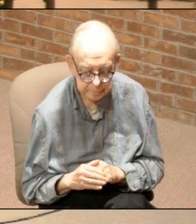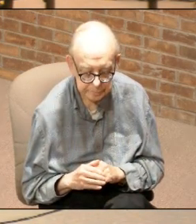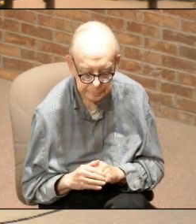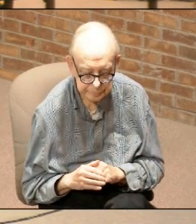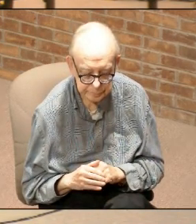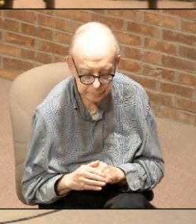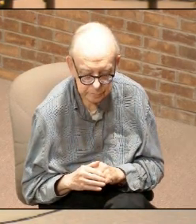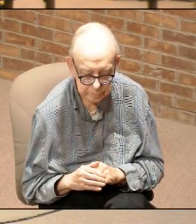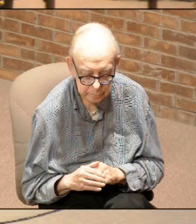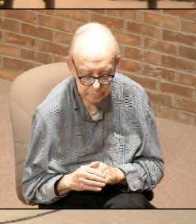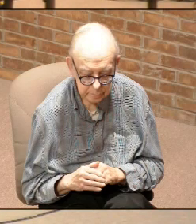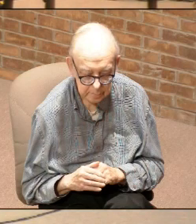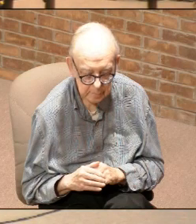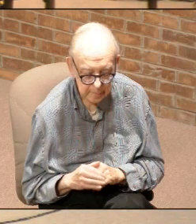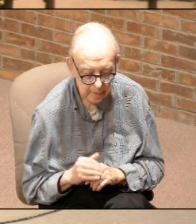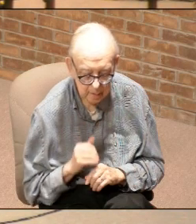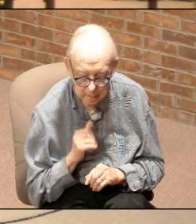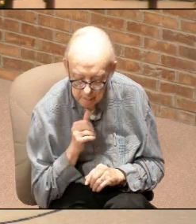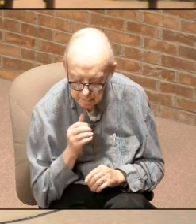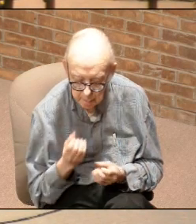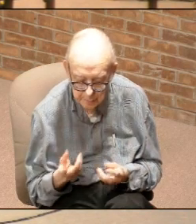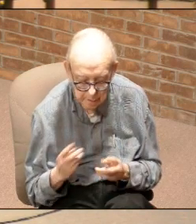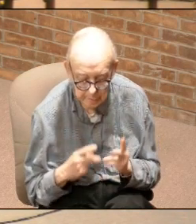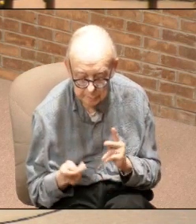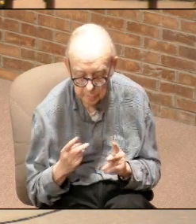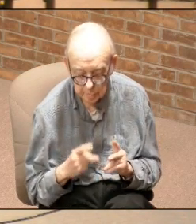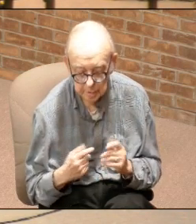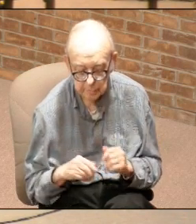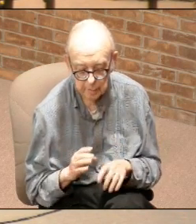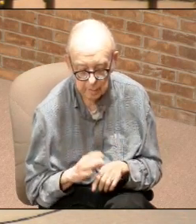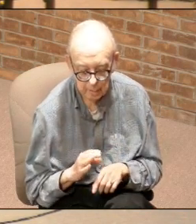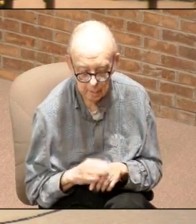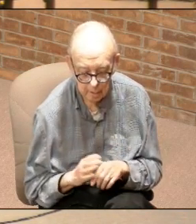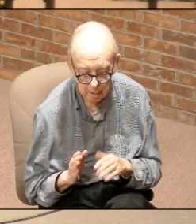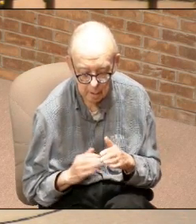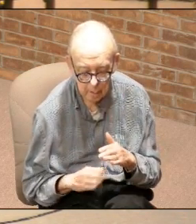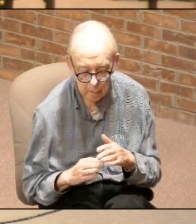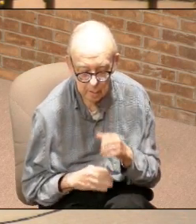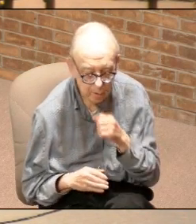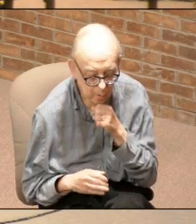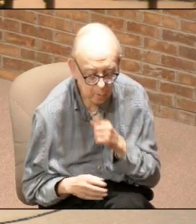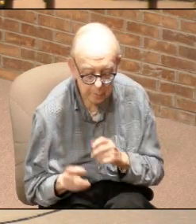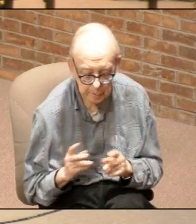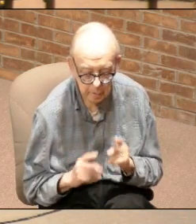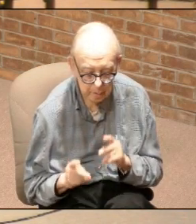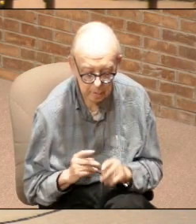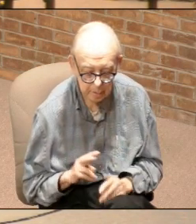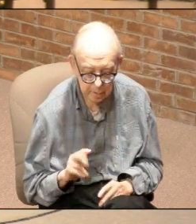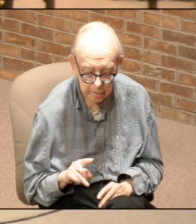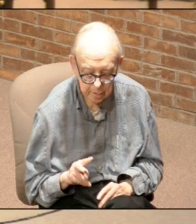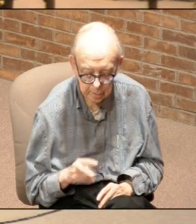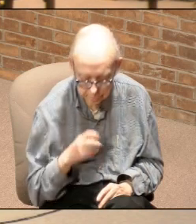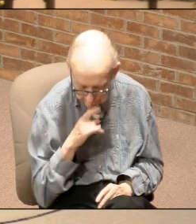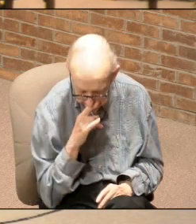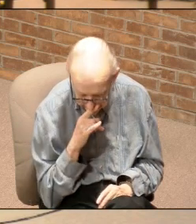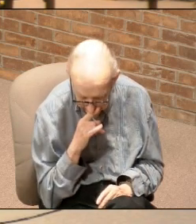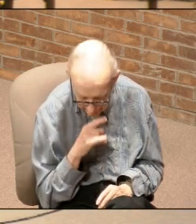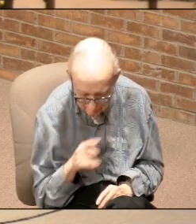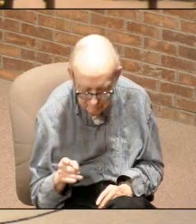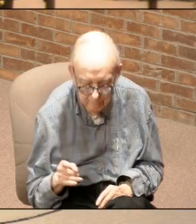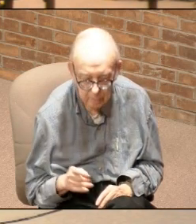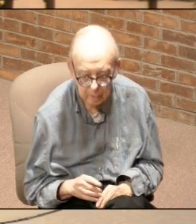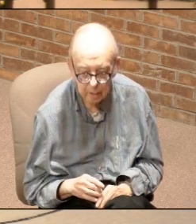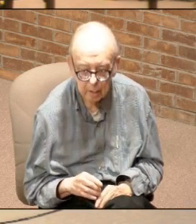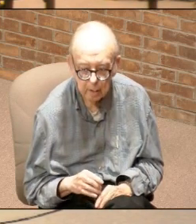uh not very many people they were basically elderly uh two kids and those were